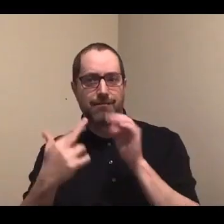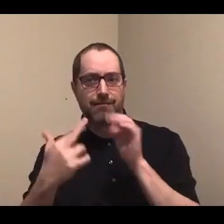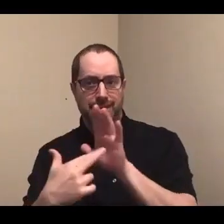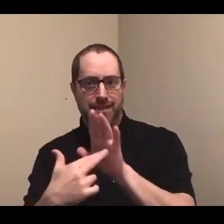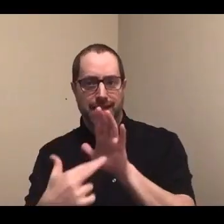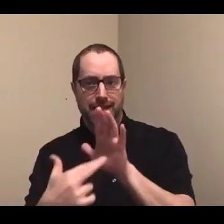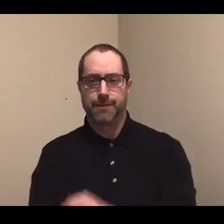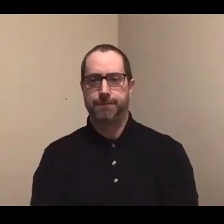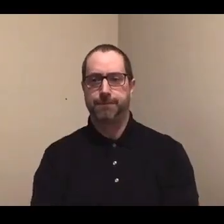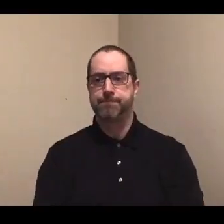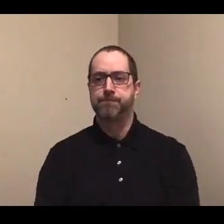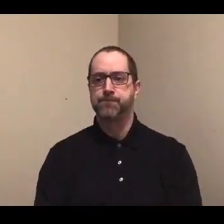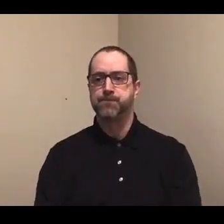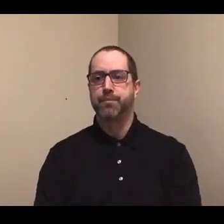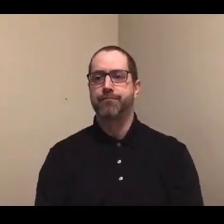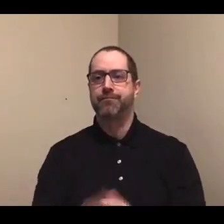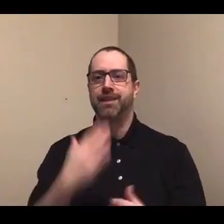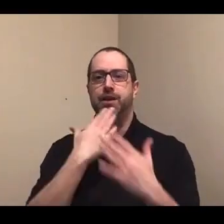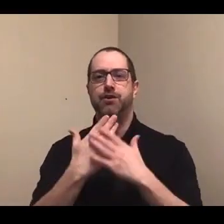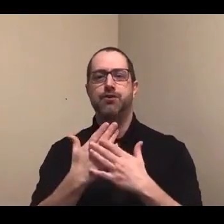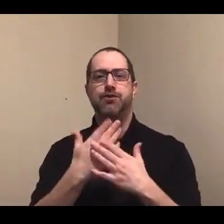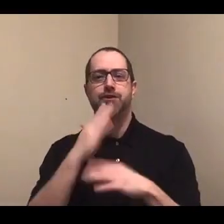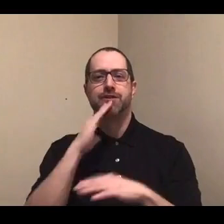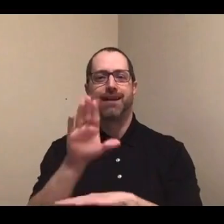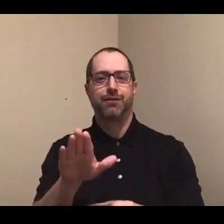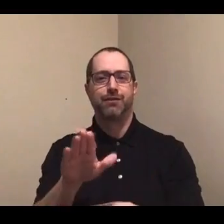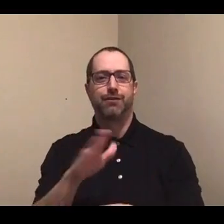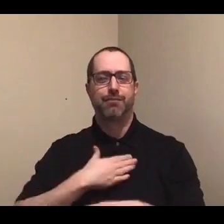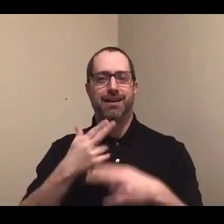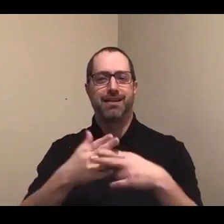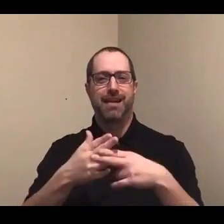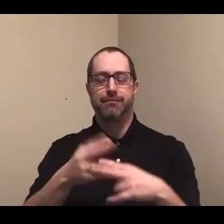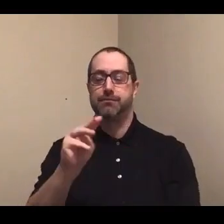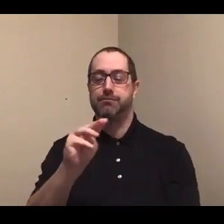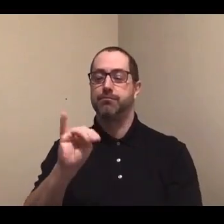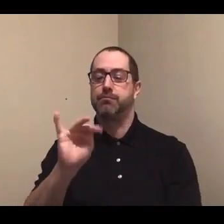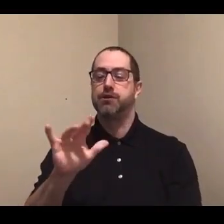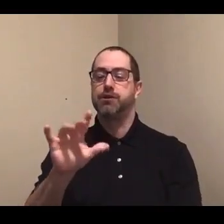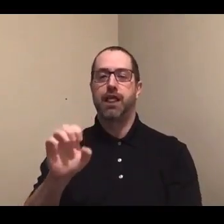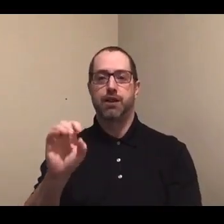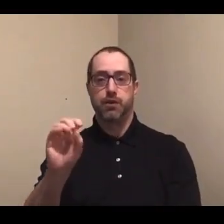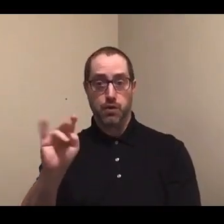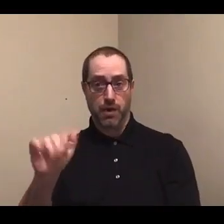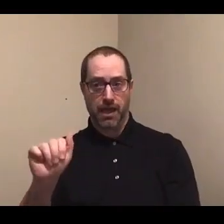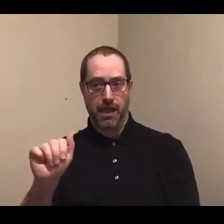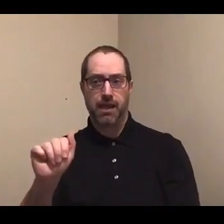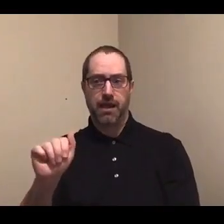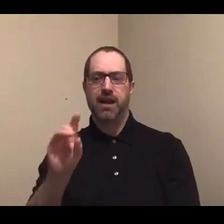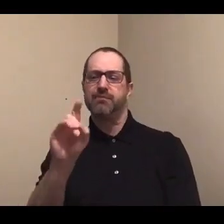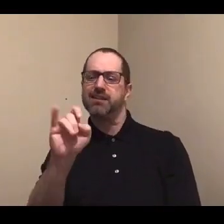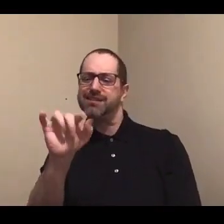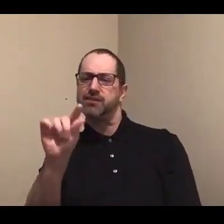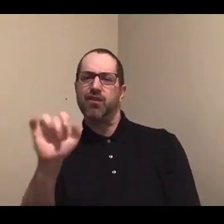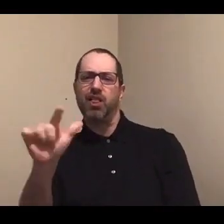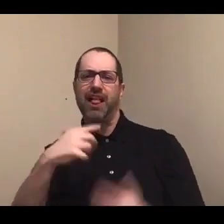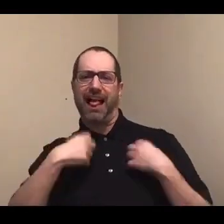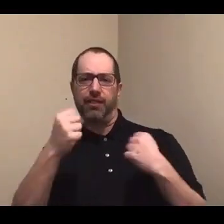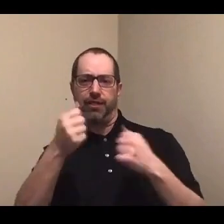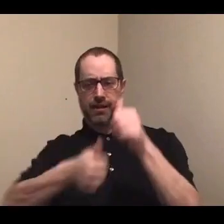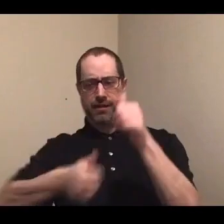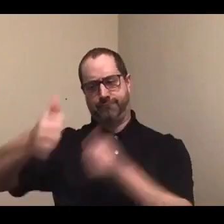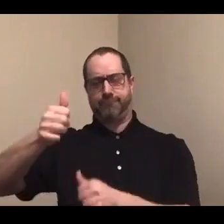Good afternoon, everybody. My name is Michelle Mula. I'm the Digital Health Chief for the SHA Emergency Operations Center. And it's